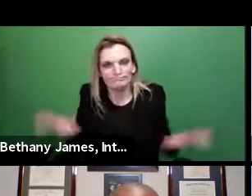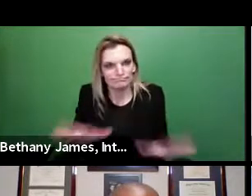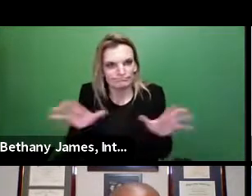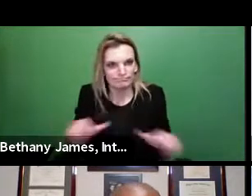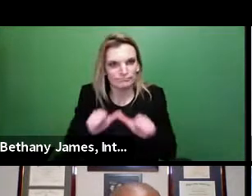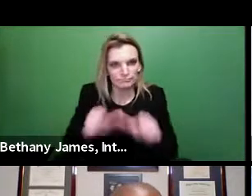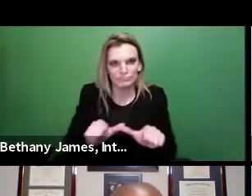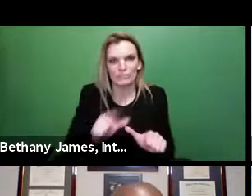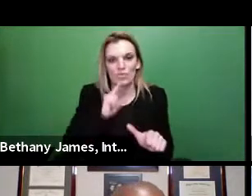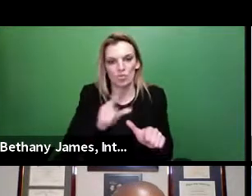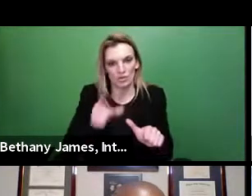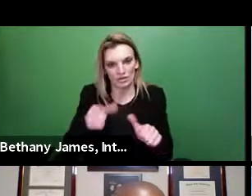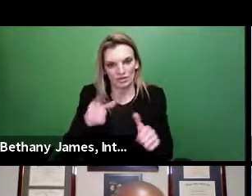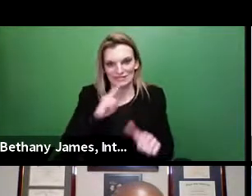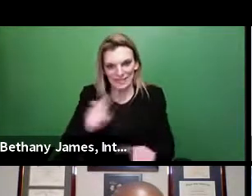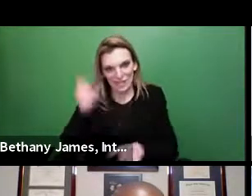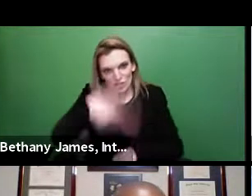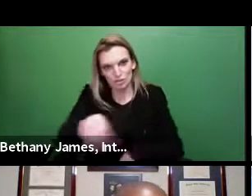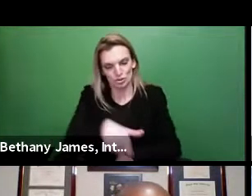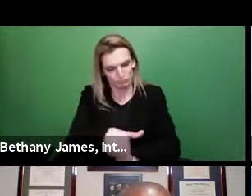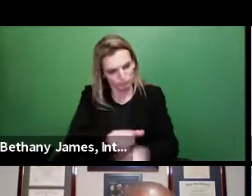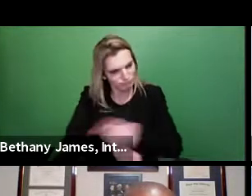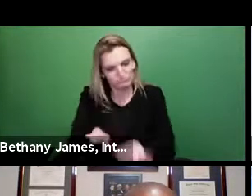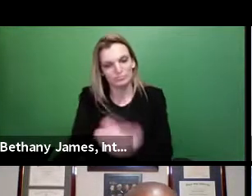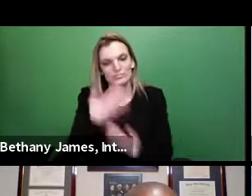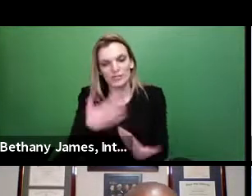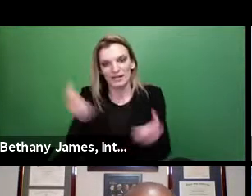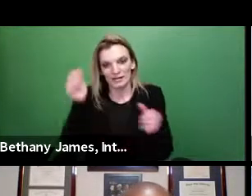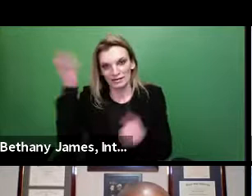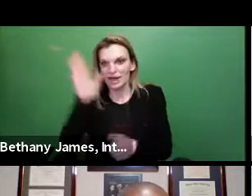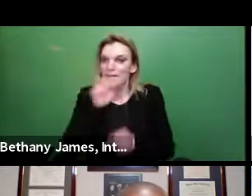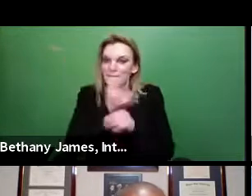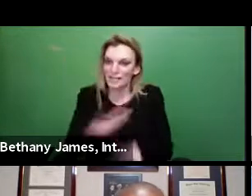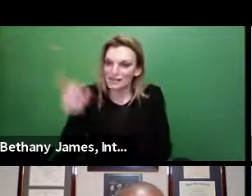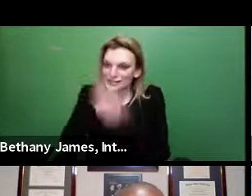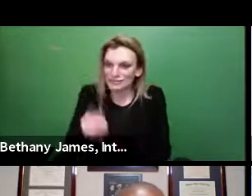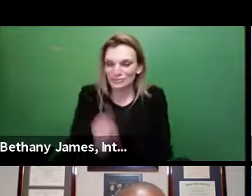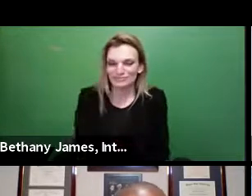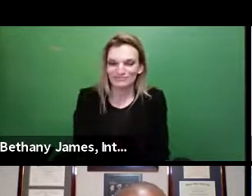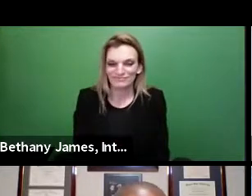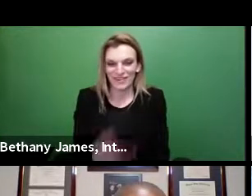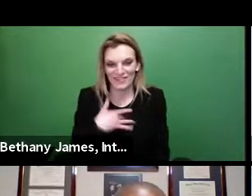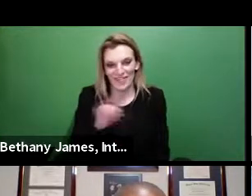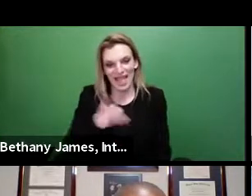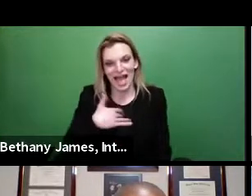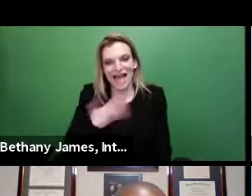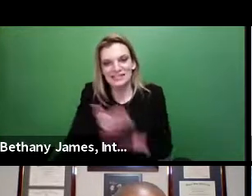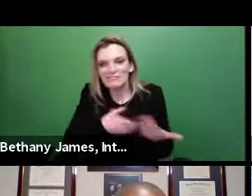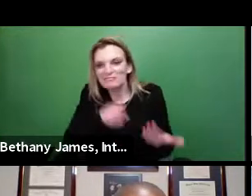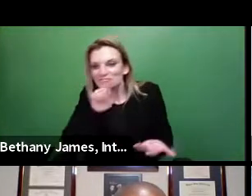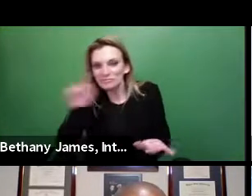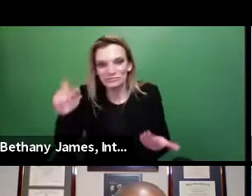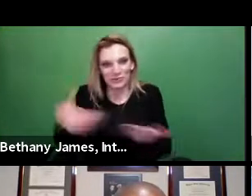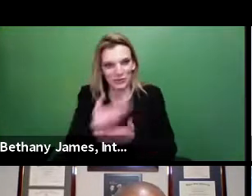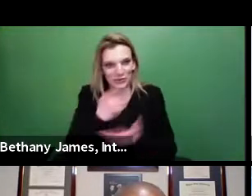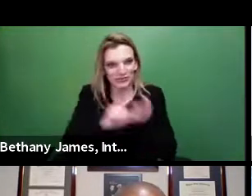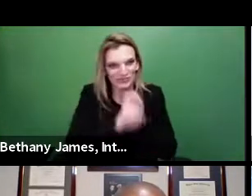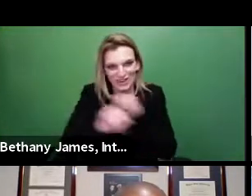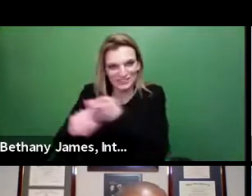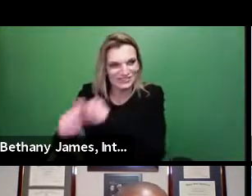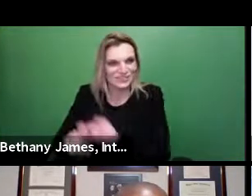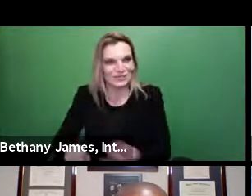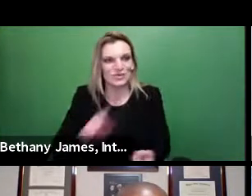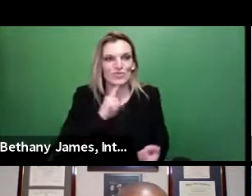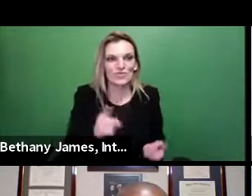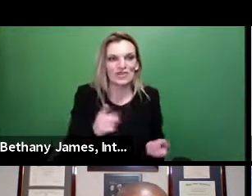really needed. And God bless each and every one of you. And I feel like I made some new friends. And, you know, we really got